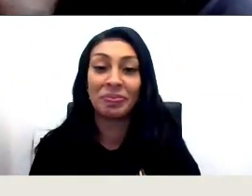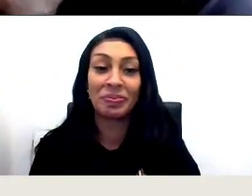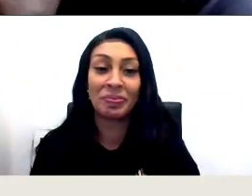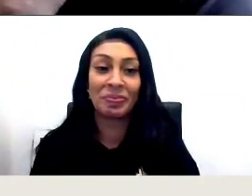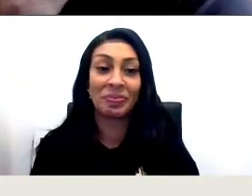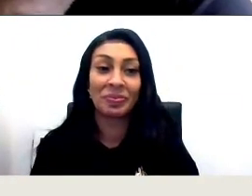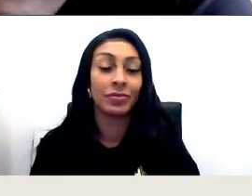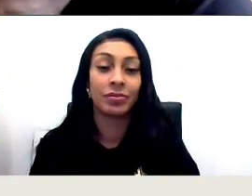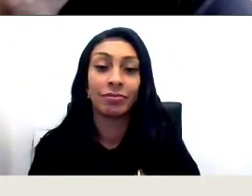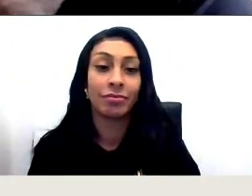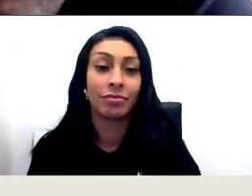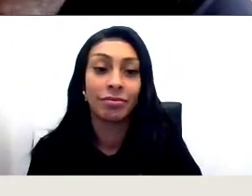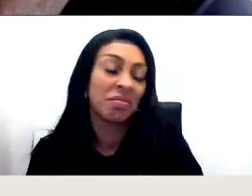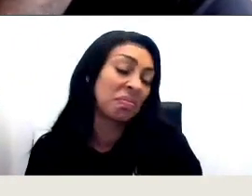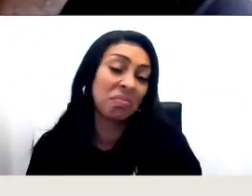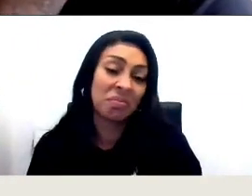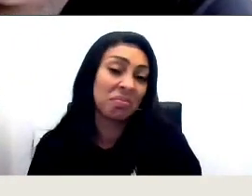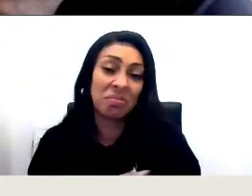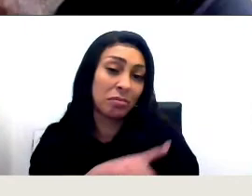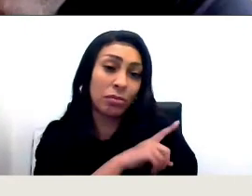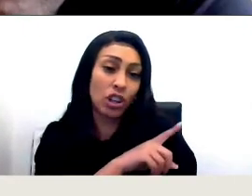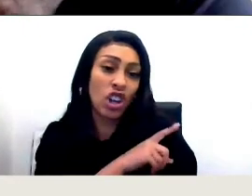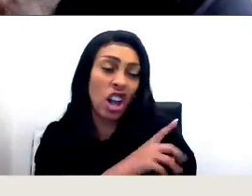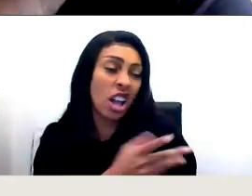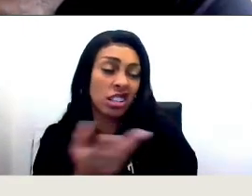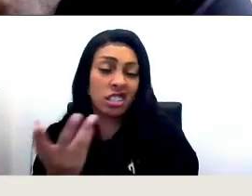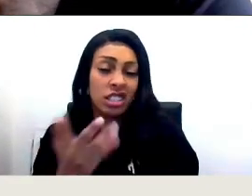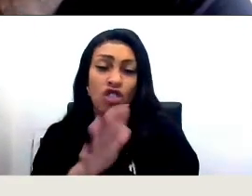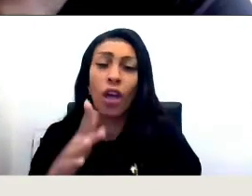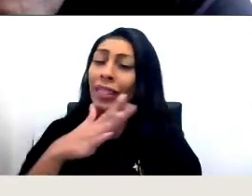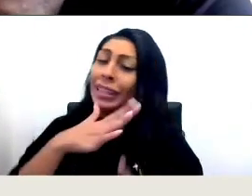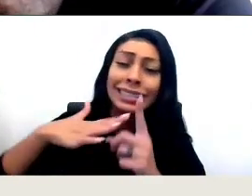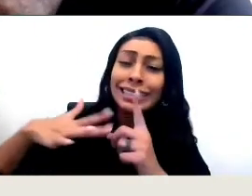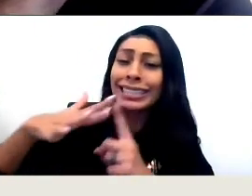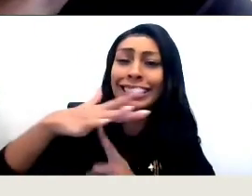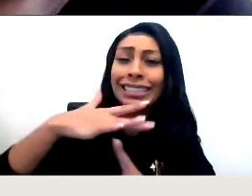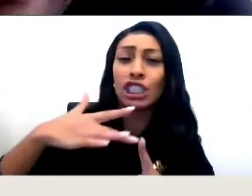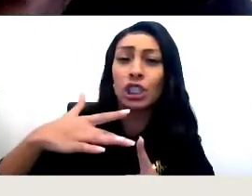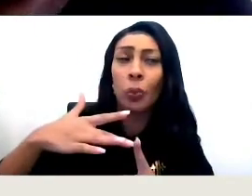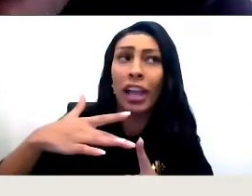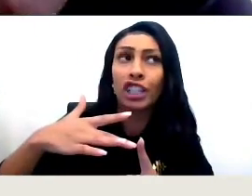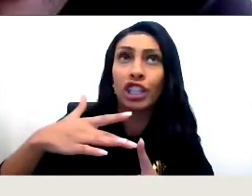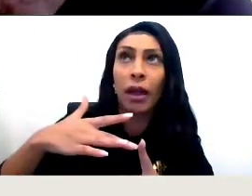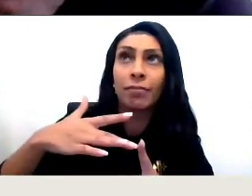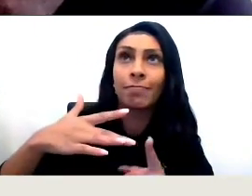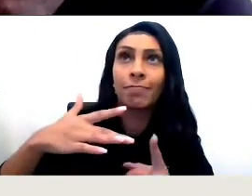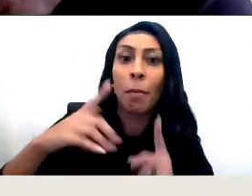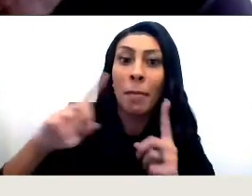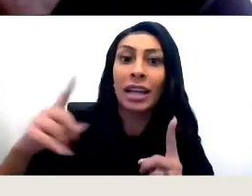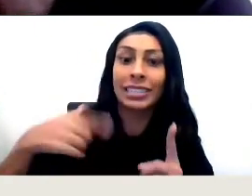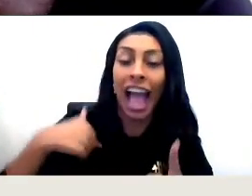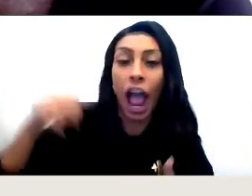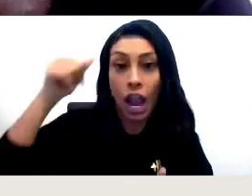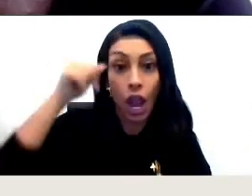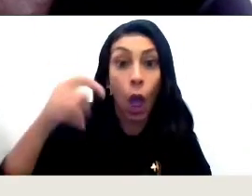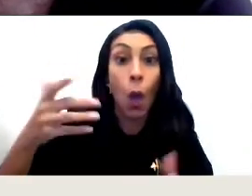Wow. And because, you know, it's just what the situation requires. Mm-hmm. And we